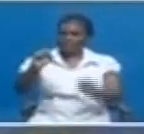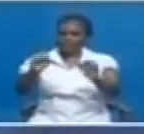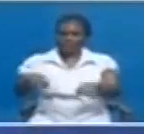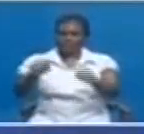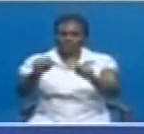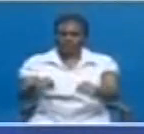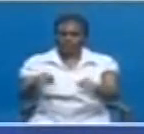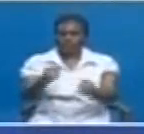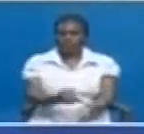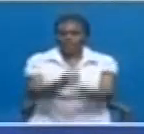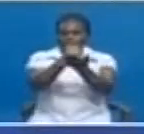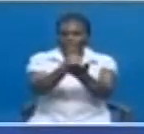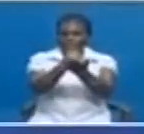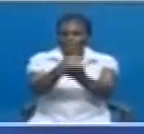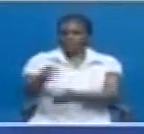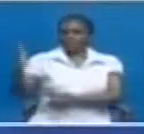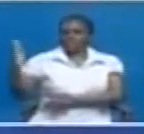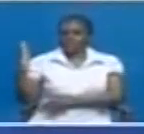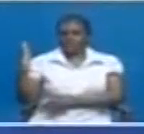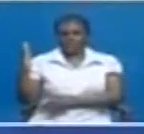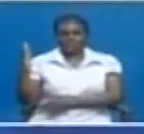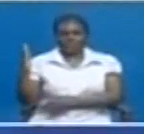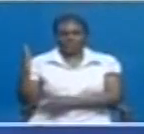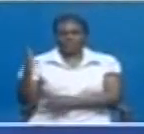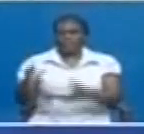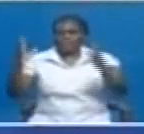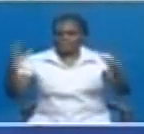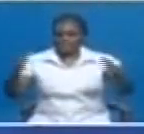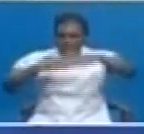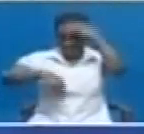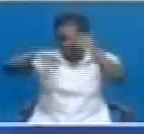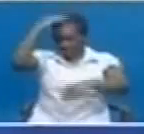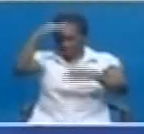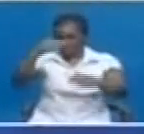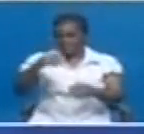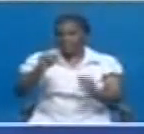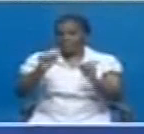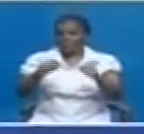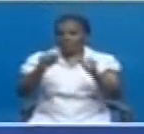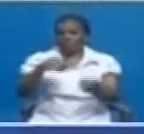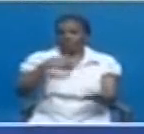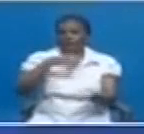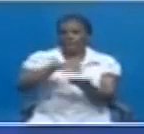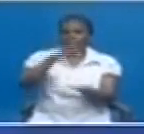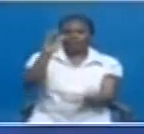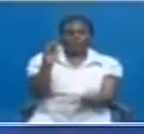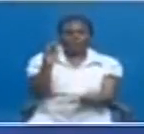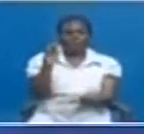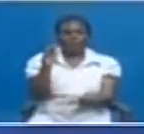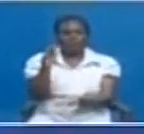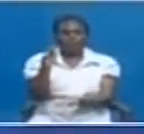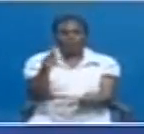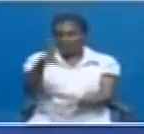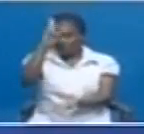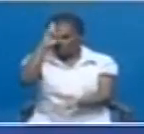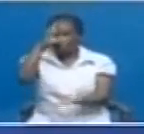to supplement the security organ. And the major universities may have more than just armed security guards. We can have police station